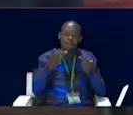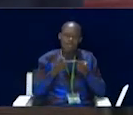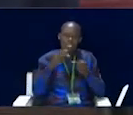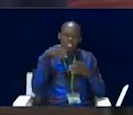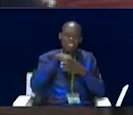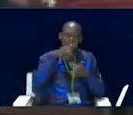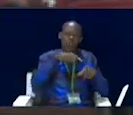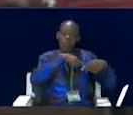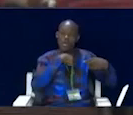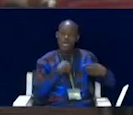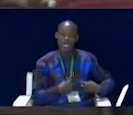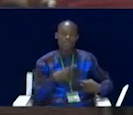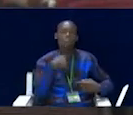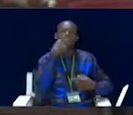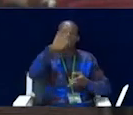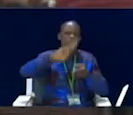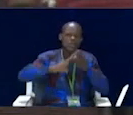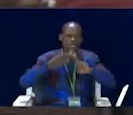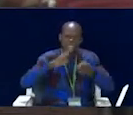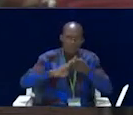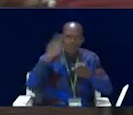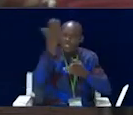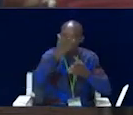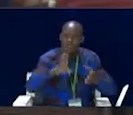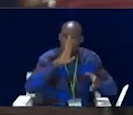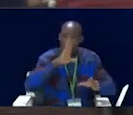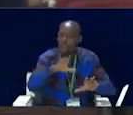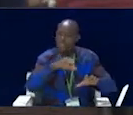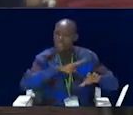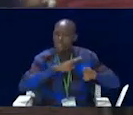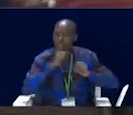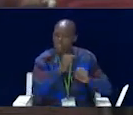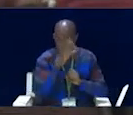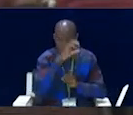person sitting beside you, do not be discouraged.